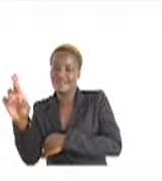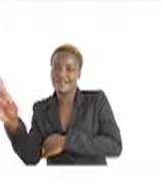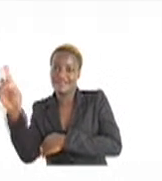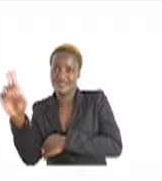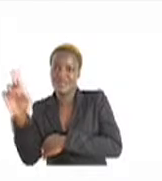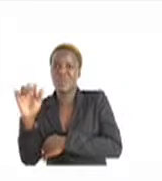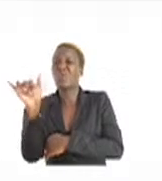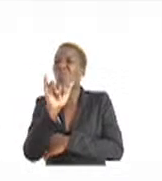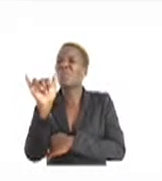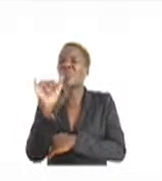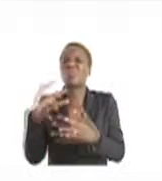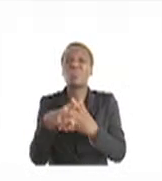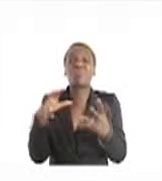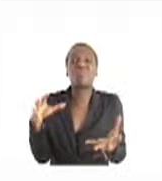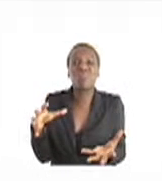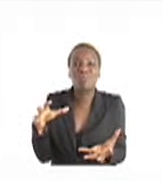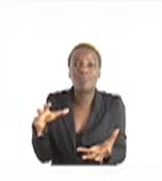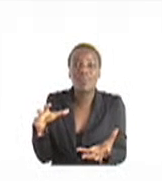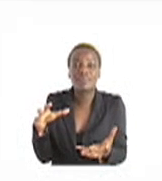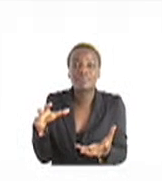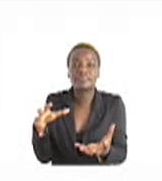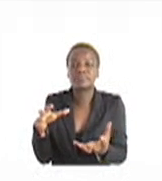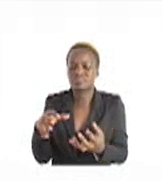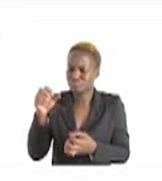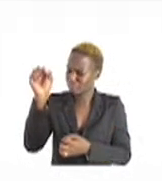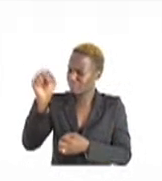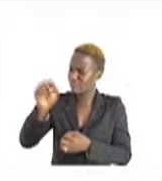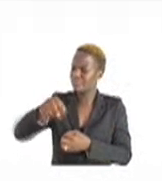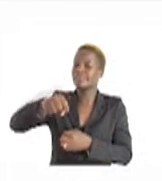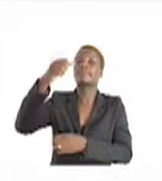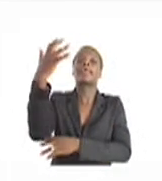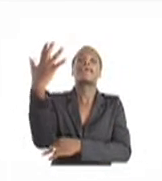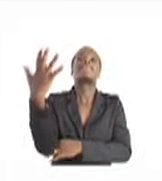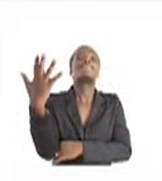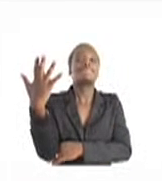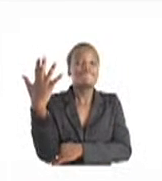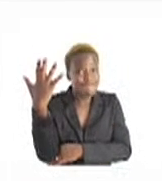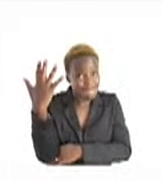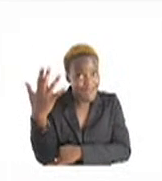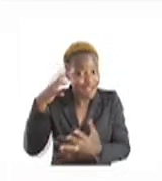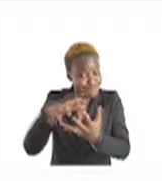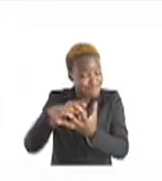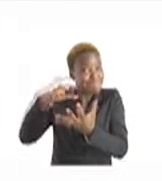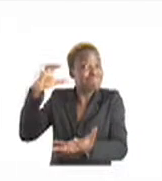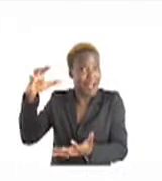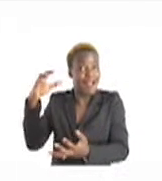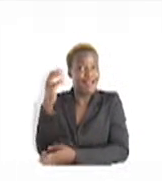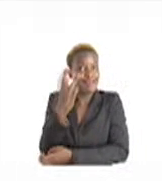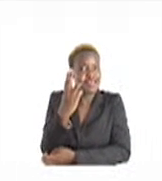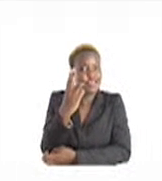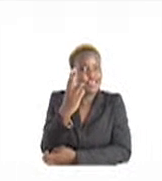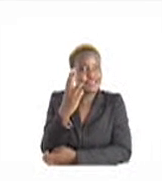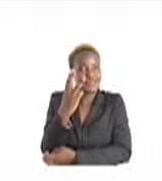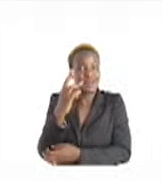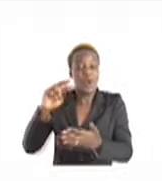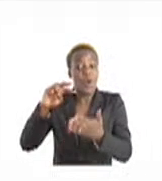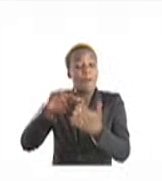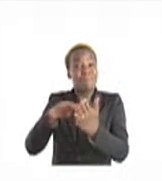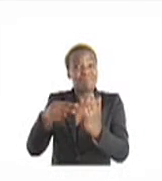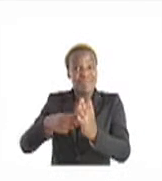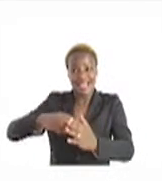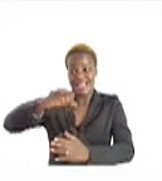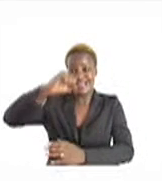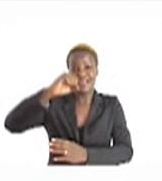is greater? Yes, of course, 5 is greater than the 3. So which means 5